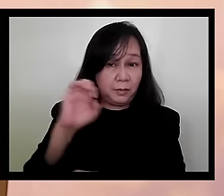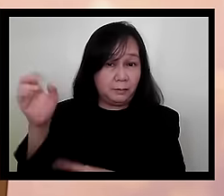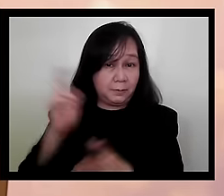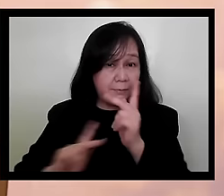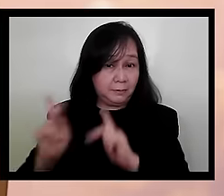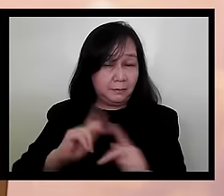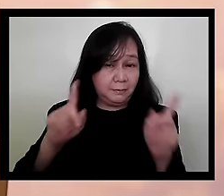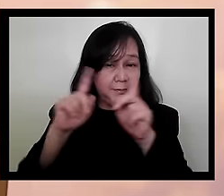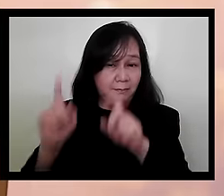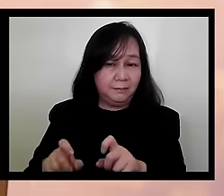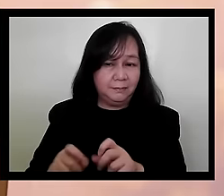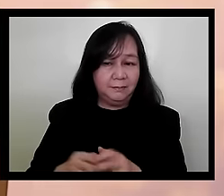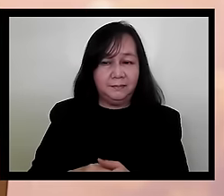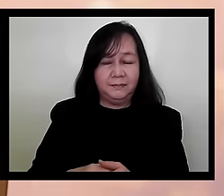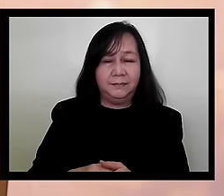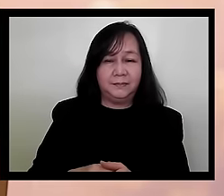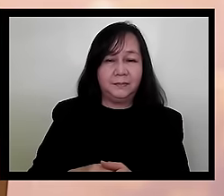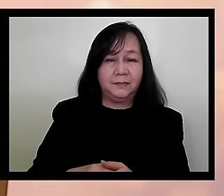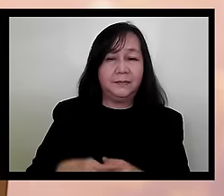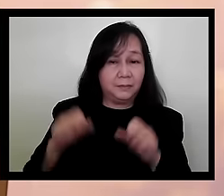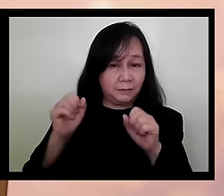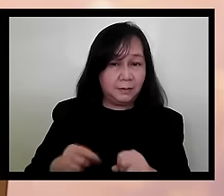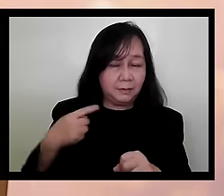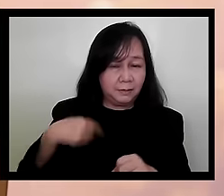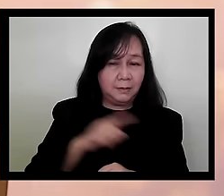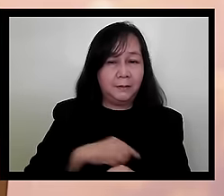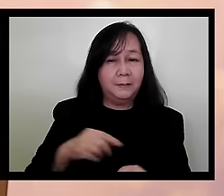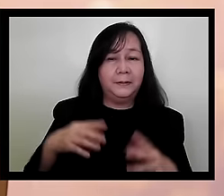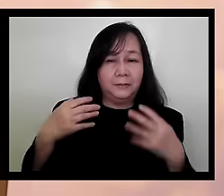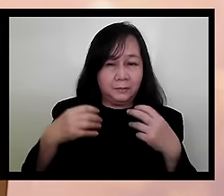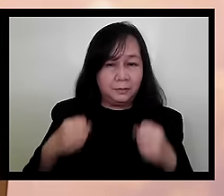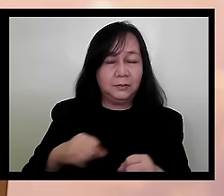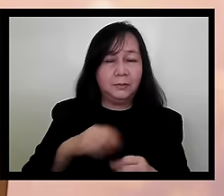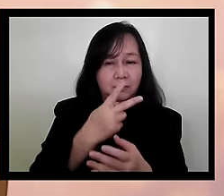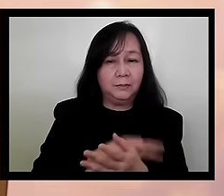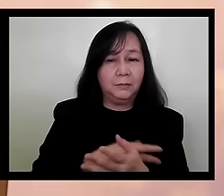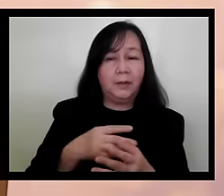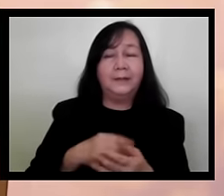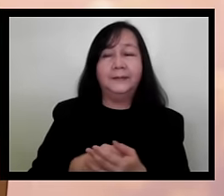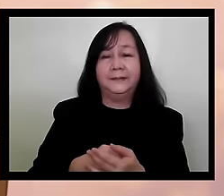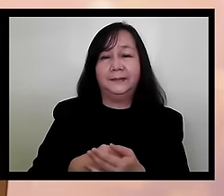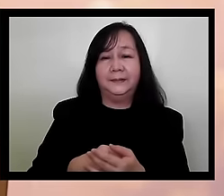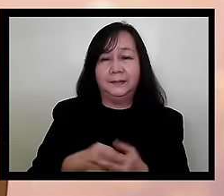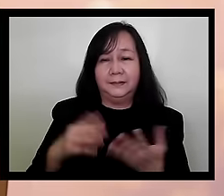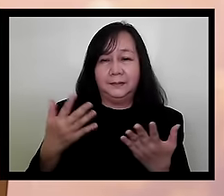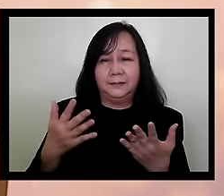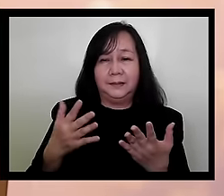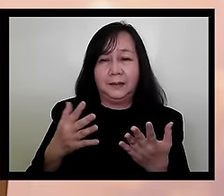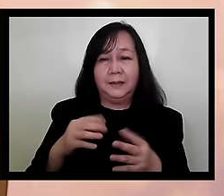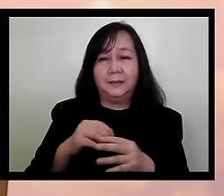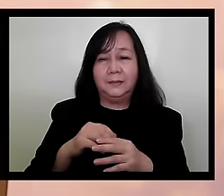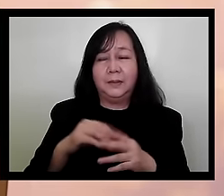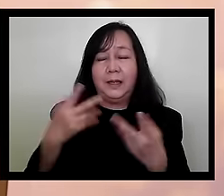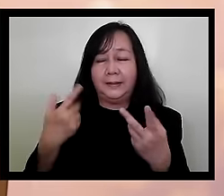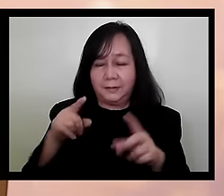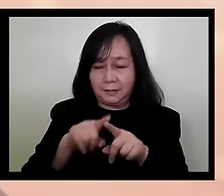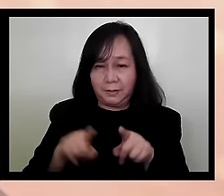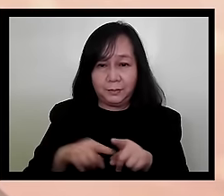people let us be as tenacious and persistent in Hope as Our Risen